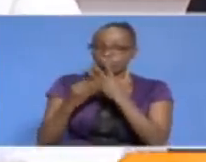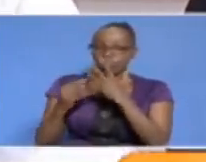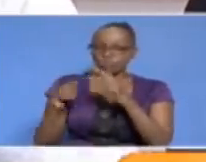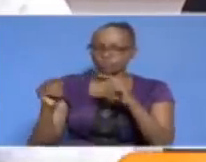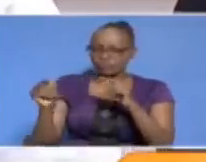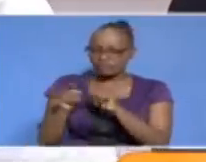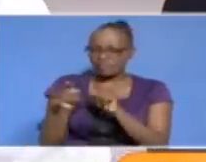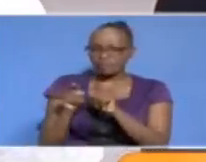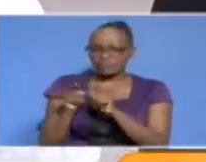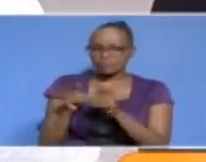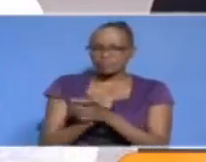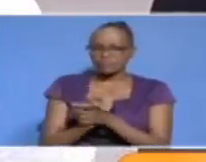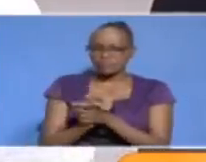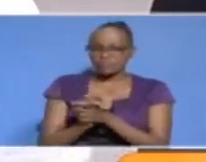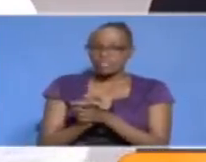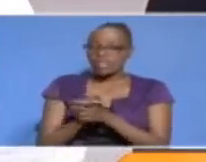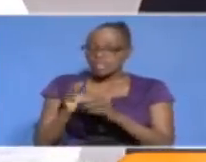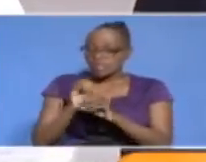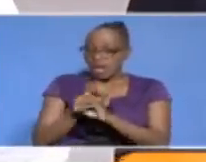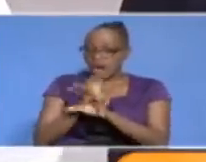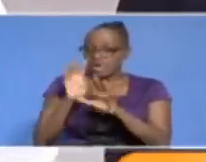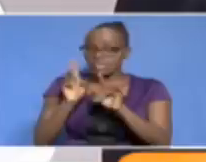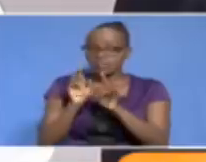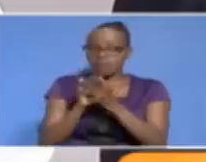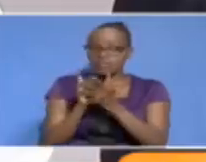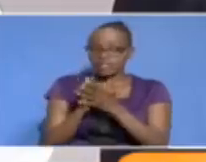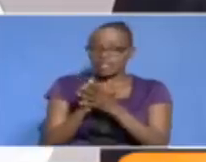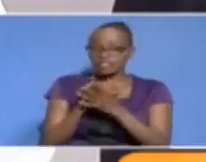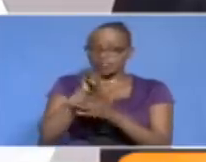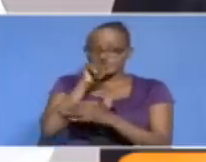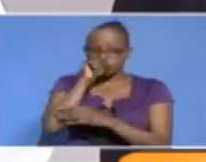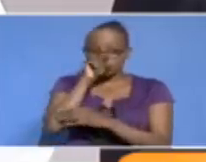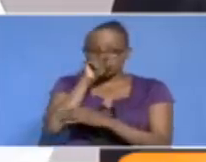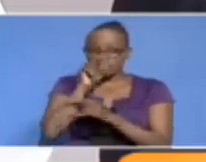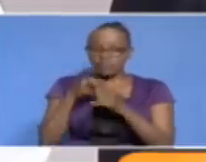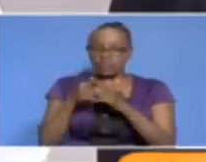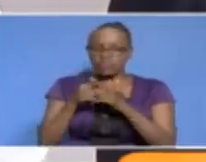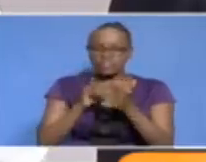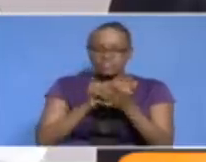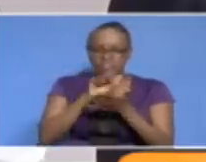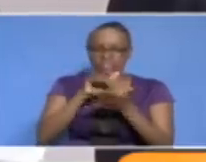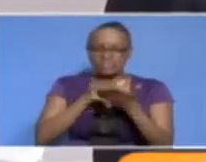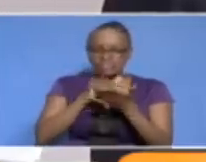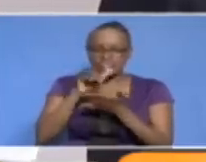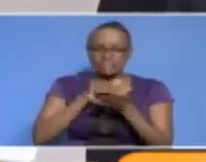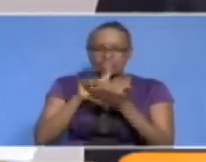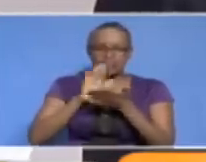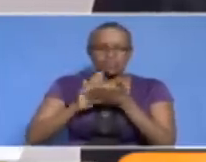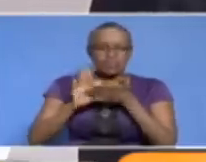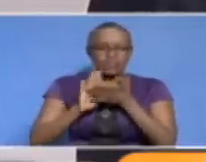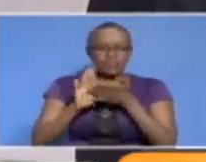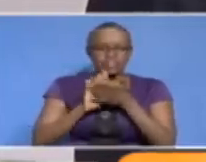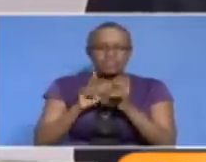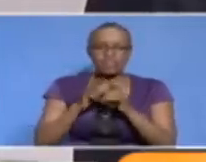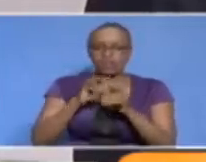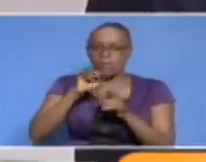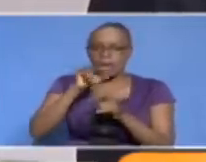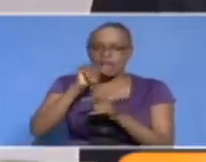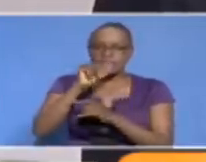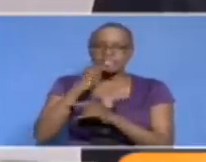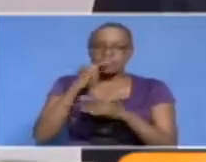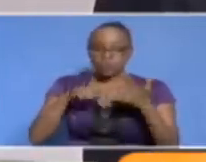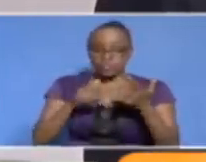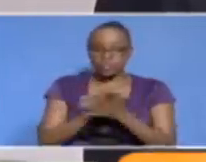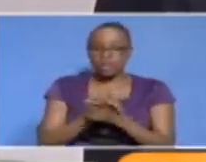just comes out guns blazing. Tweets coming in so thick and so fast. Maina Kageni, he